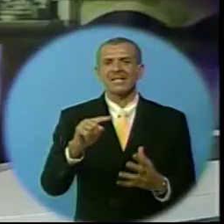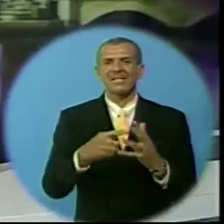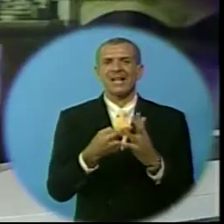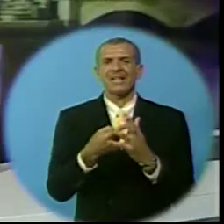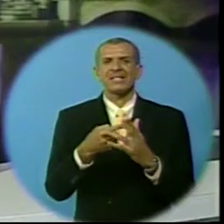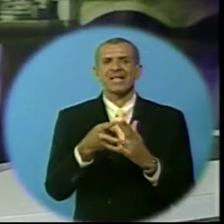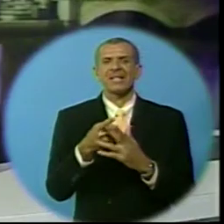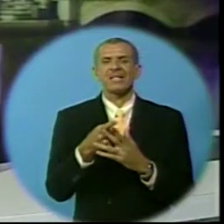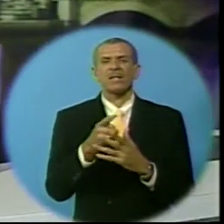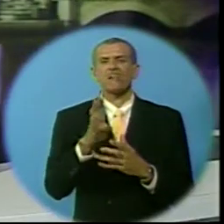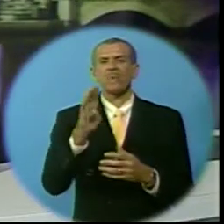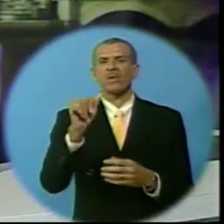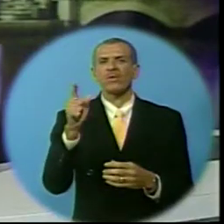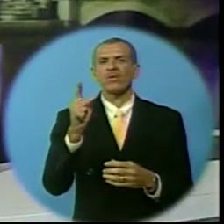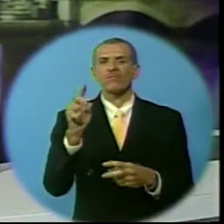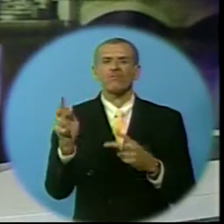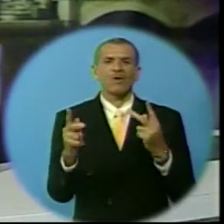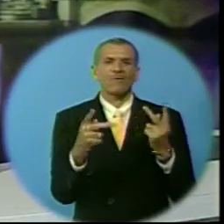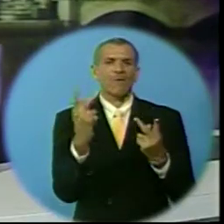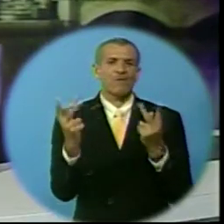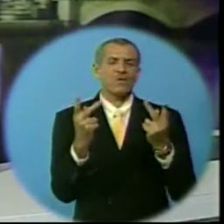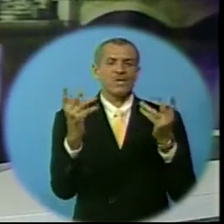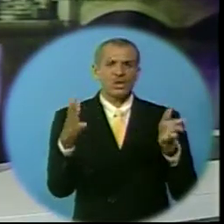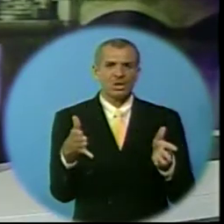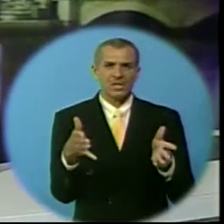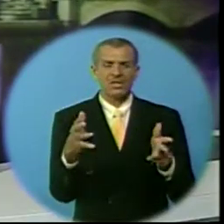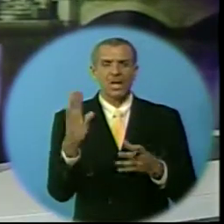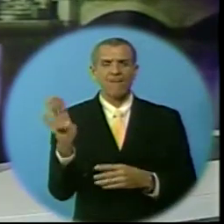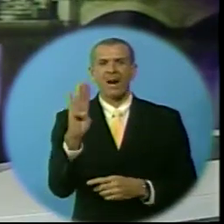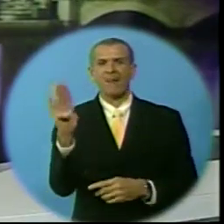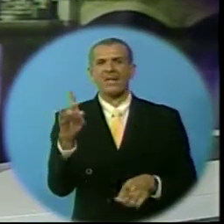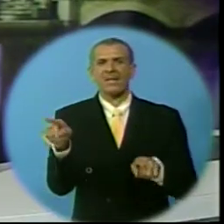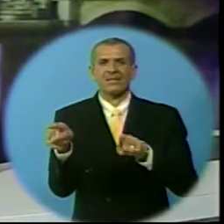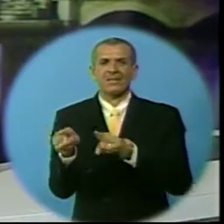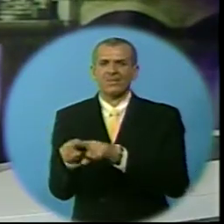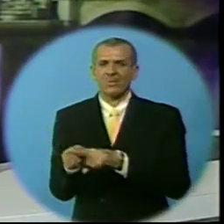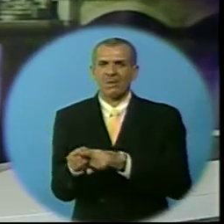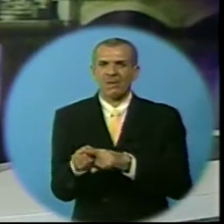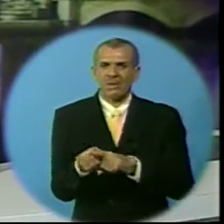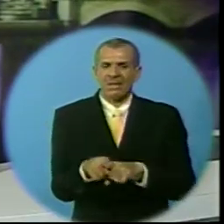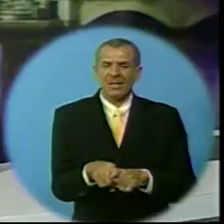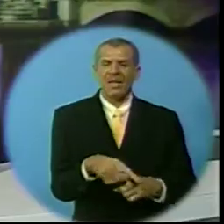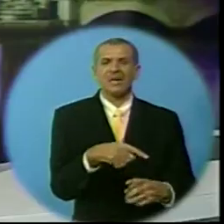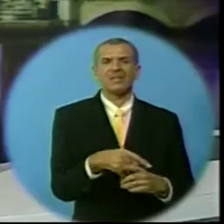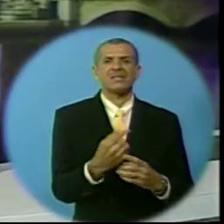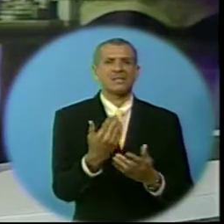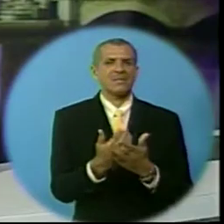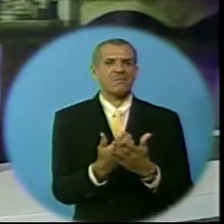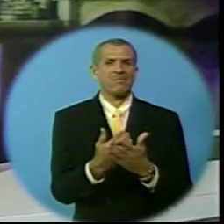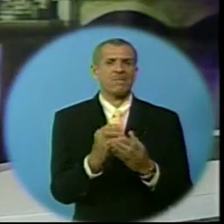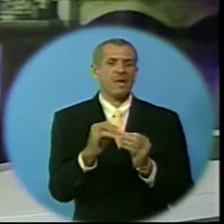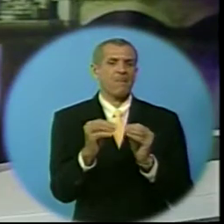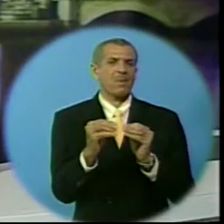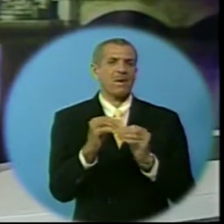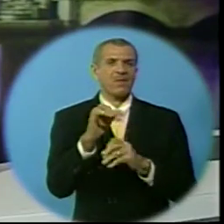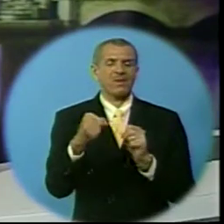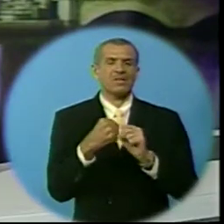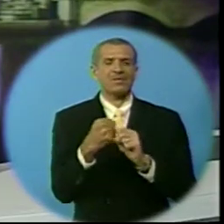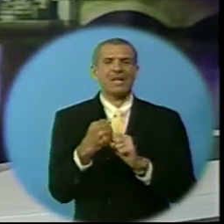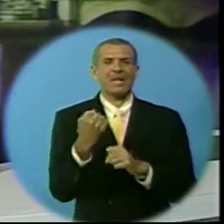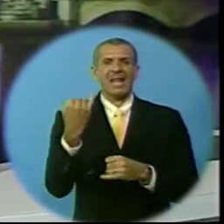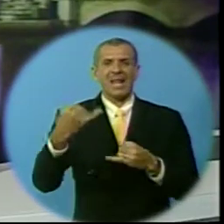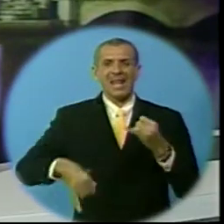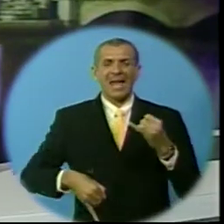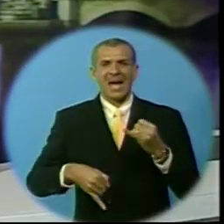popular brewery tours for visitors and Barbadians. While it has been a number of years since the company last hosted